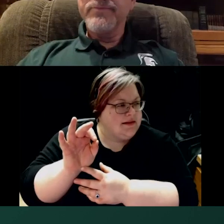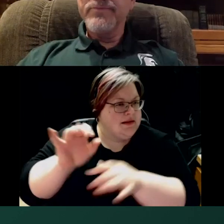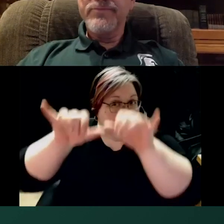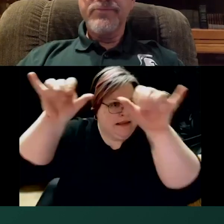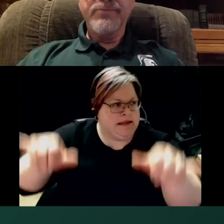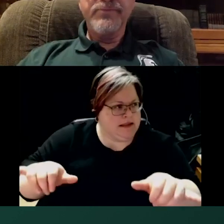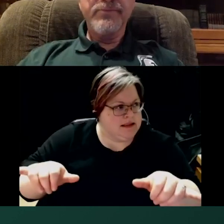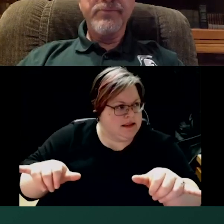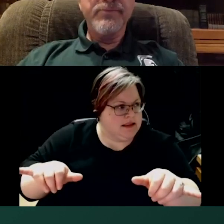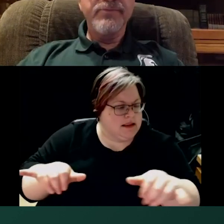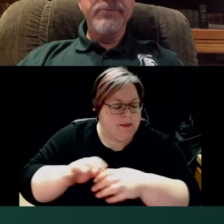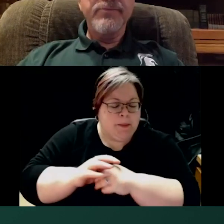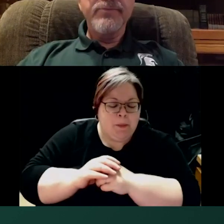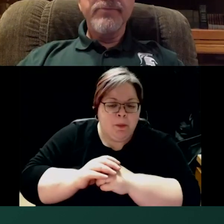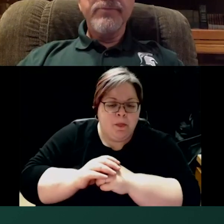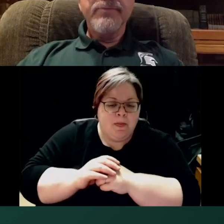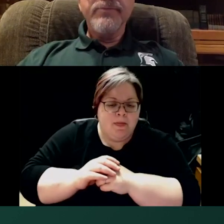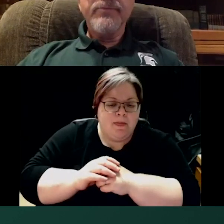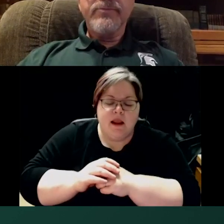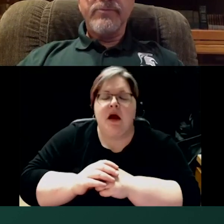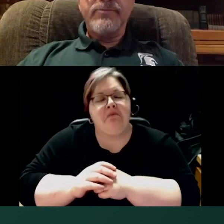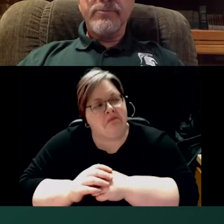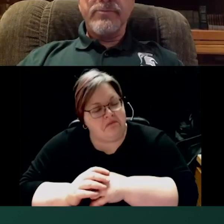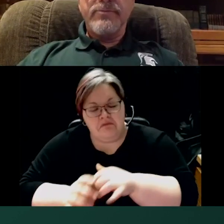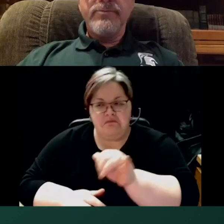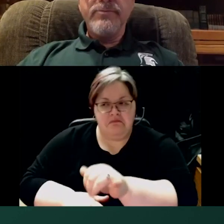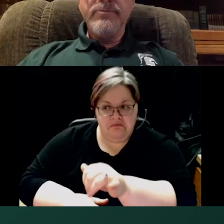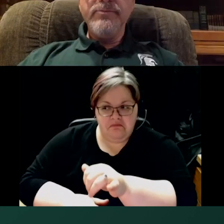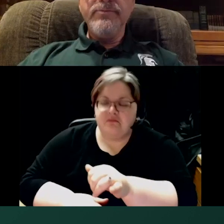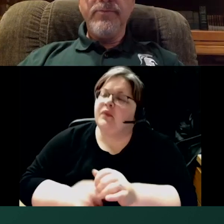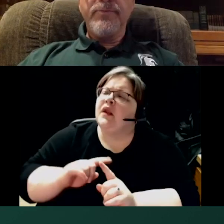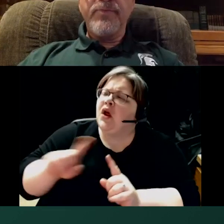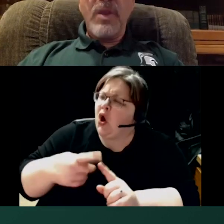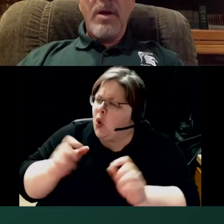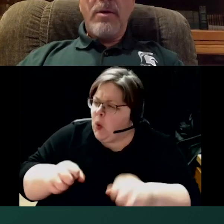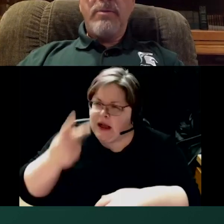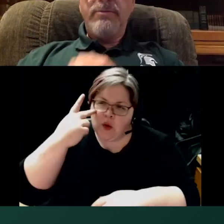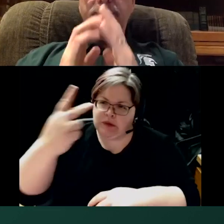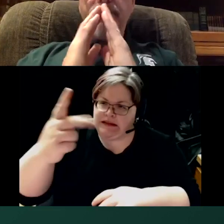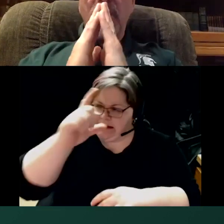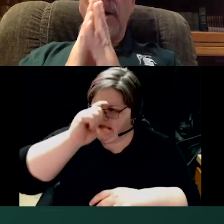Okay. When are we able to see the craters and the seas on the moon the best?